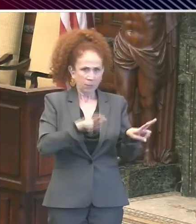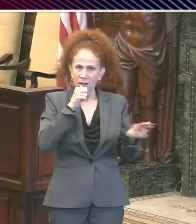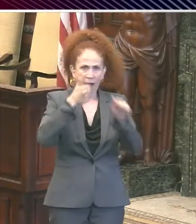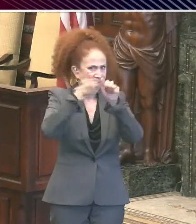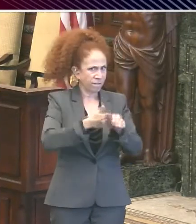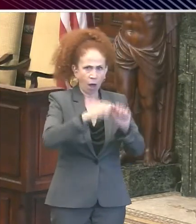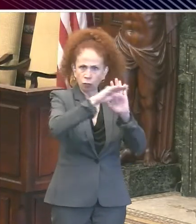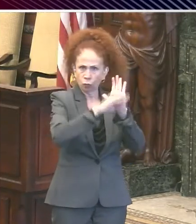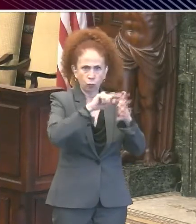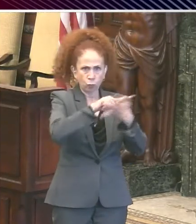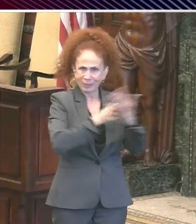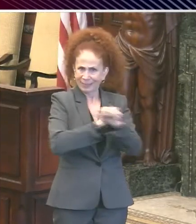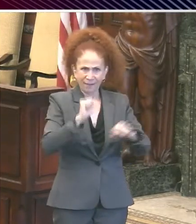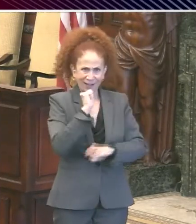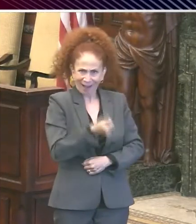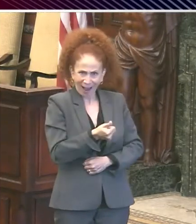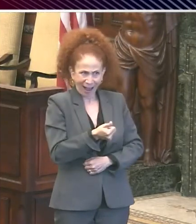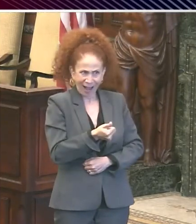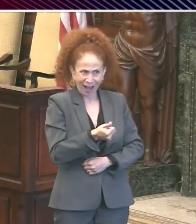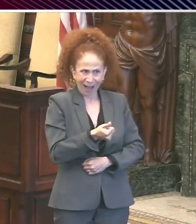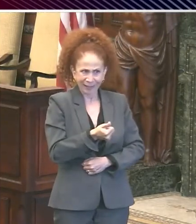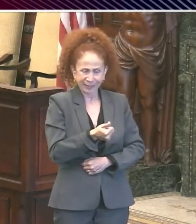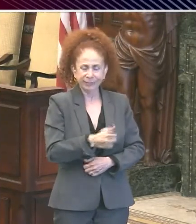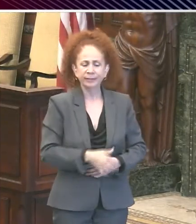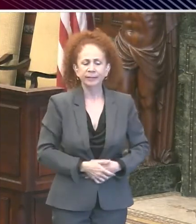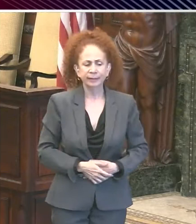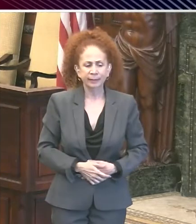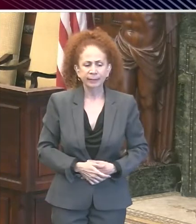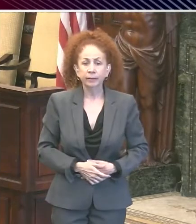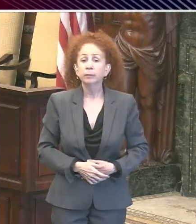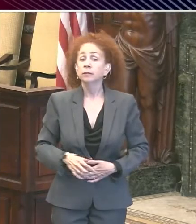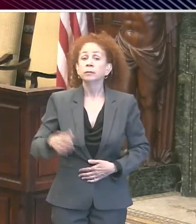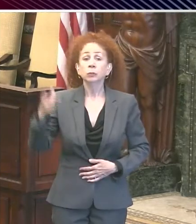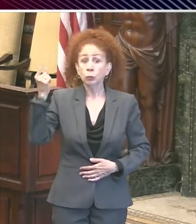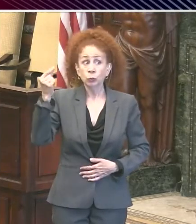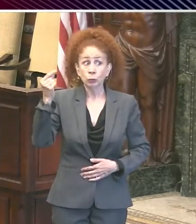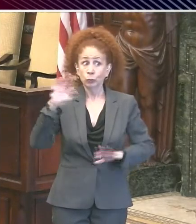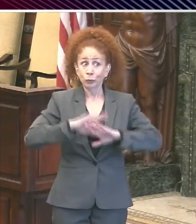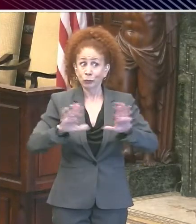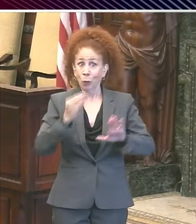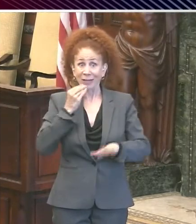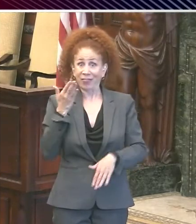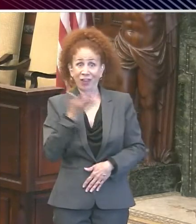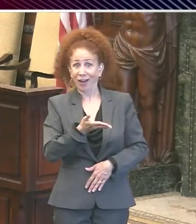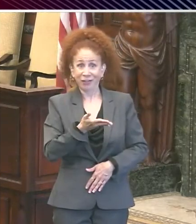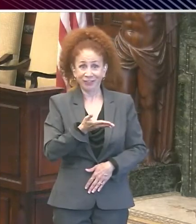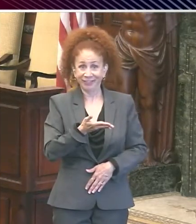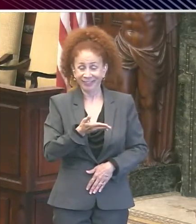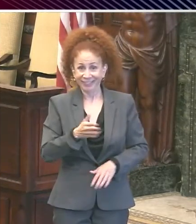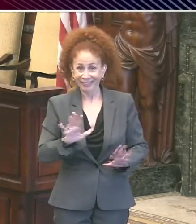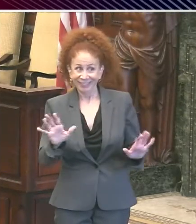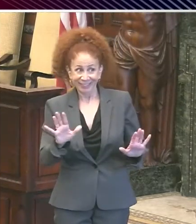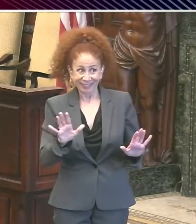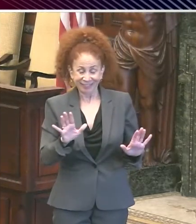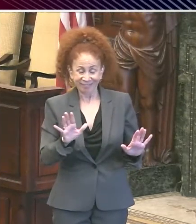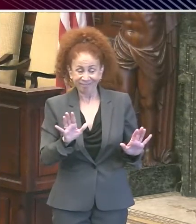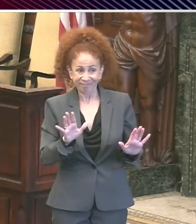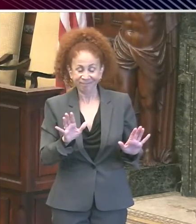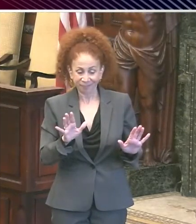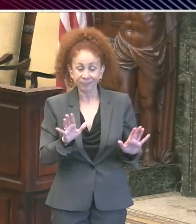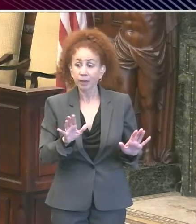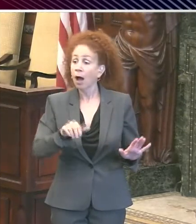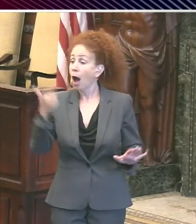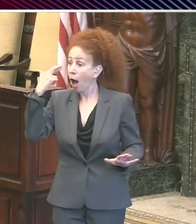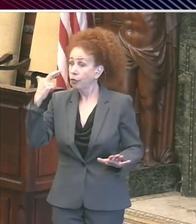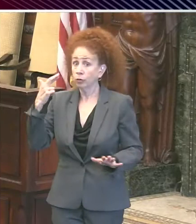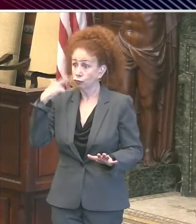following the safety precautions, they're doing the don'ts there. Number one, don't eat there. You should give your business to a restaurant that is following the